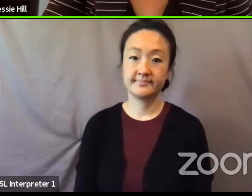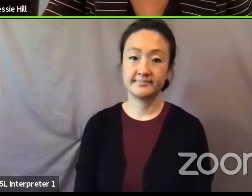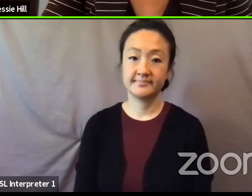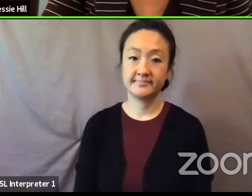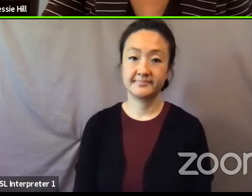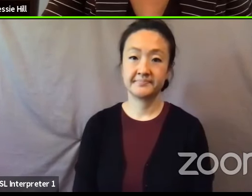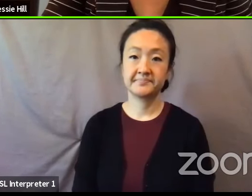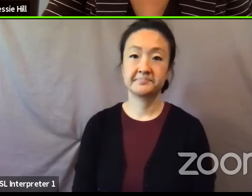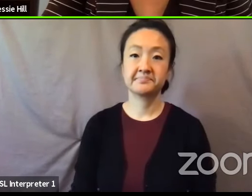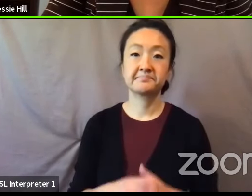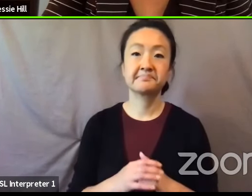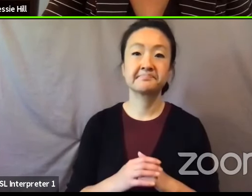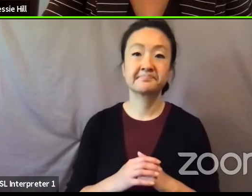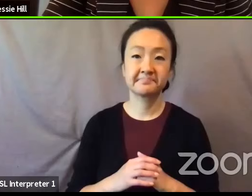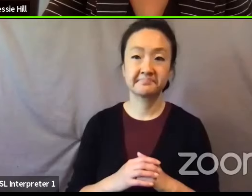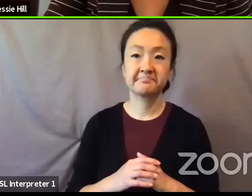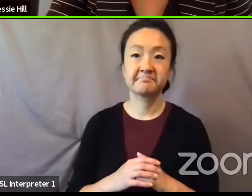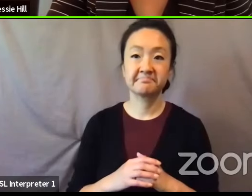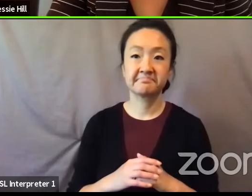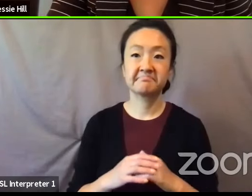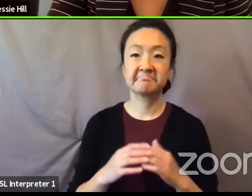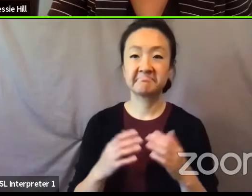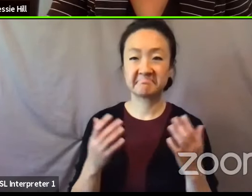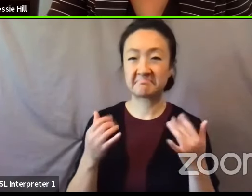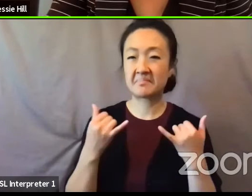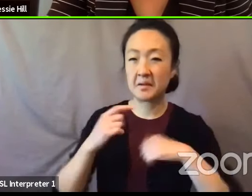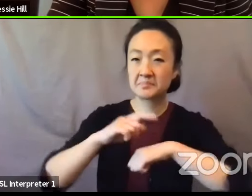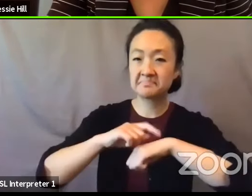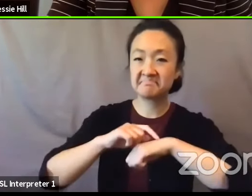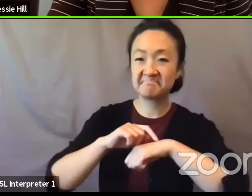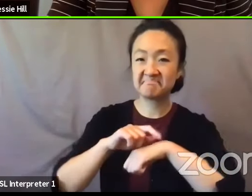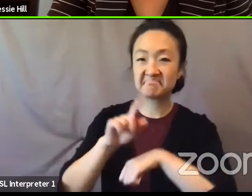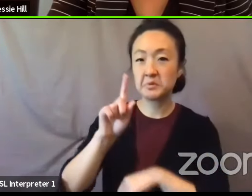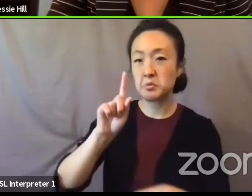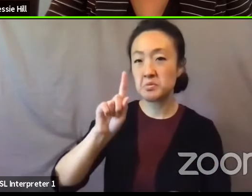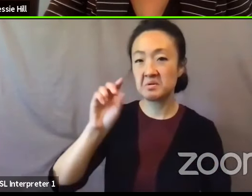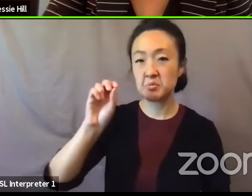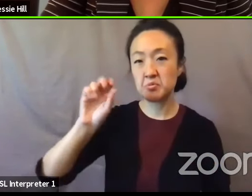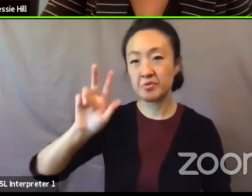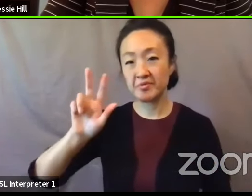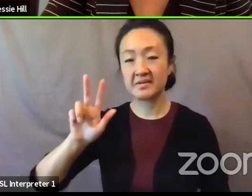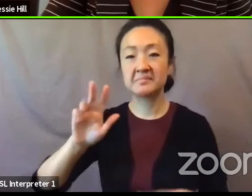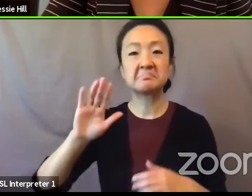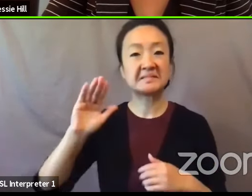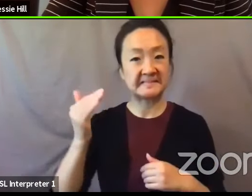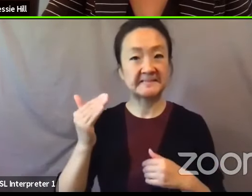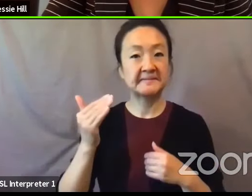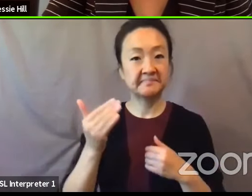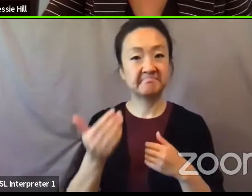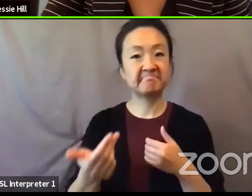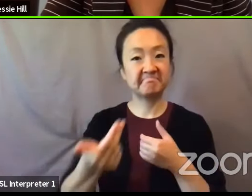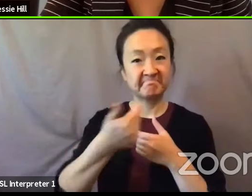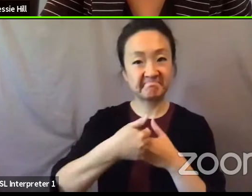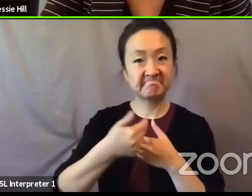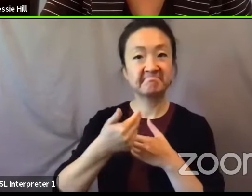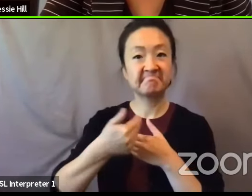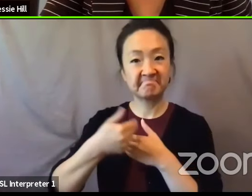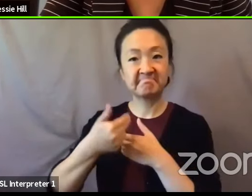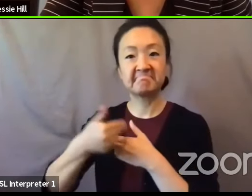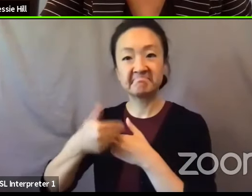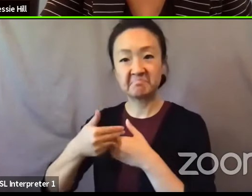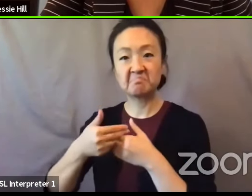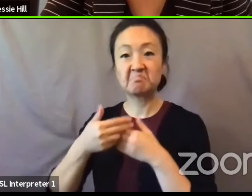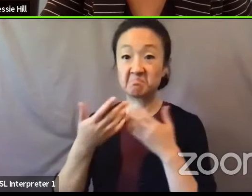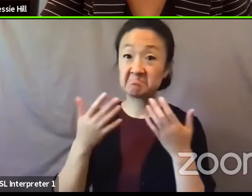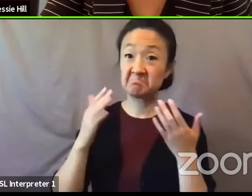Well, it's about 3 minutes after. It seems like our participant numbers have started to stabilize. Do you think we